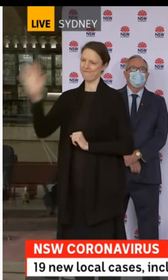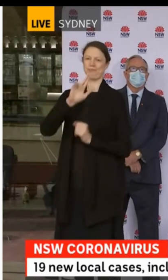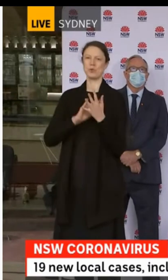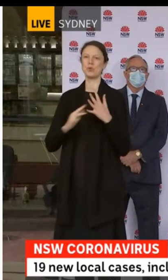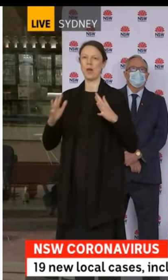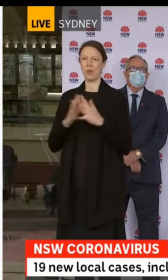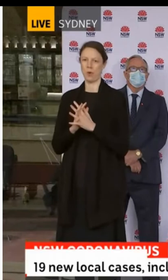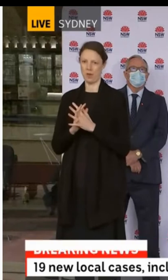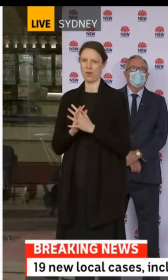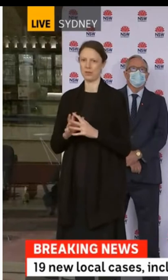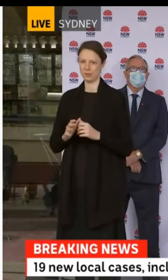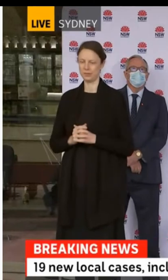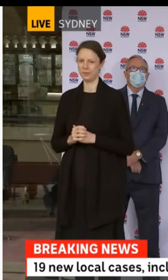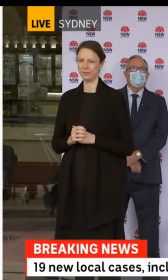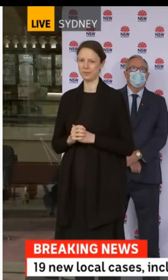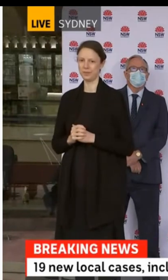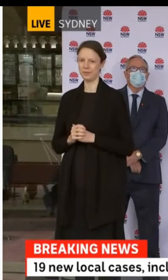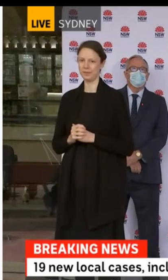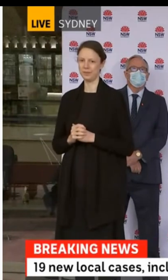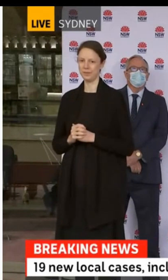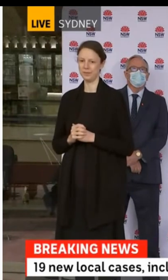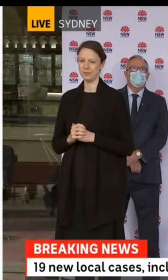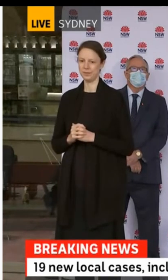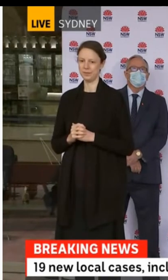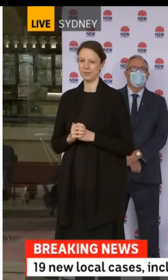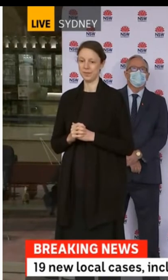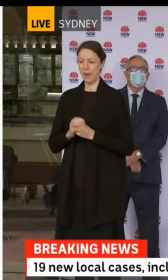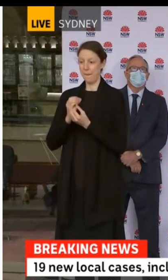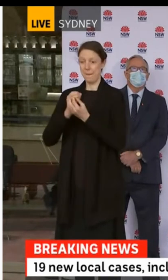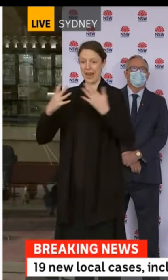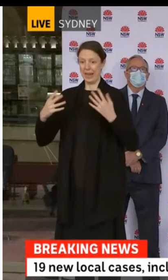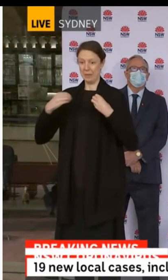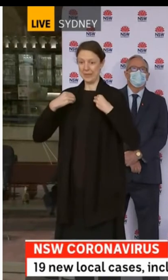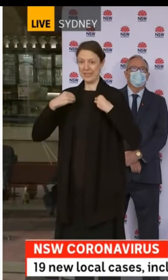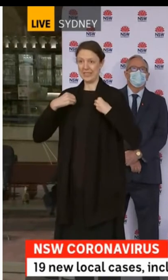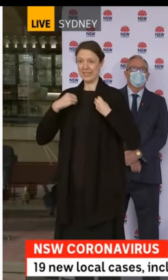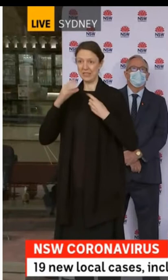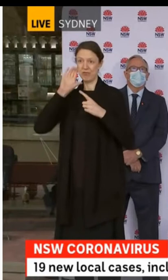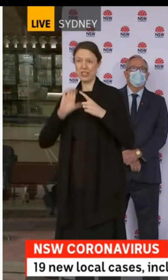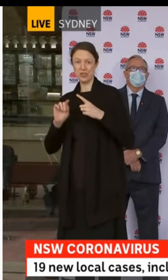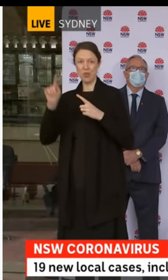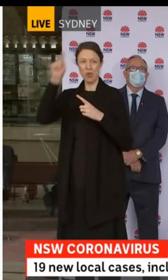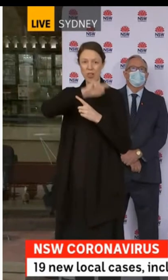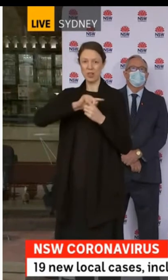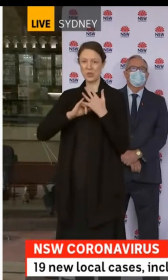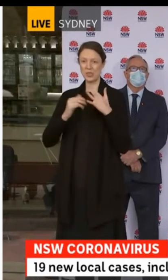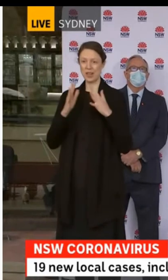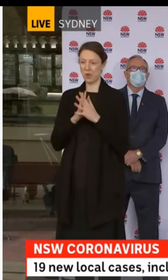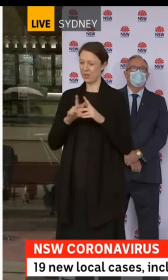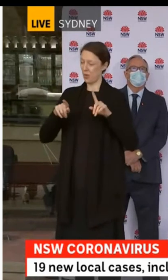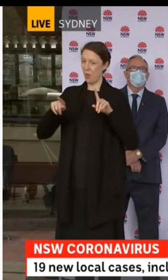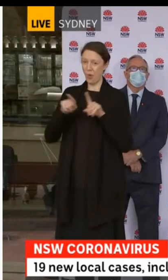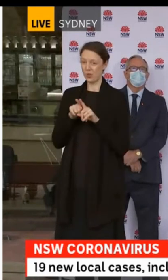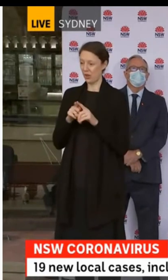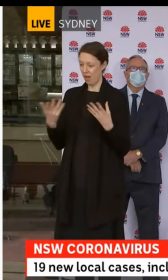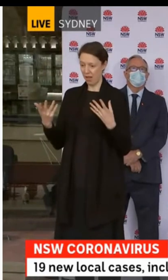areas in metropolitan Sydney. We know that many businesses and individuals in regional New South Wales are also going through a